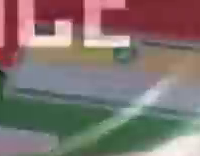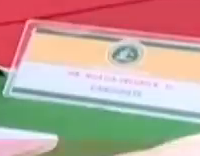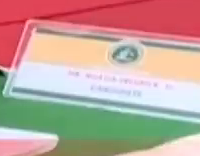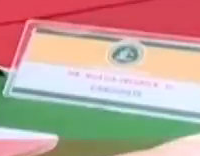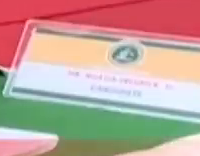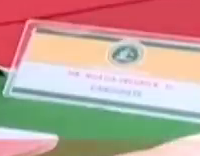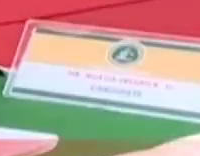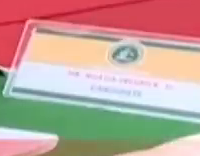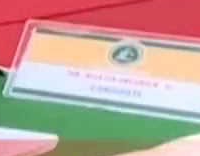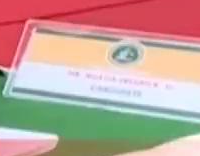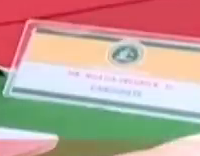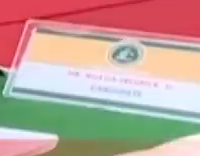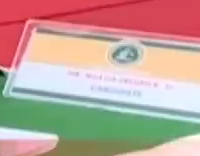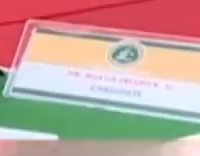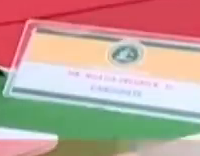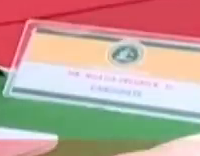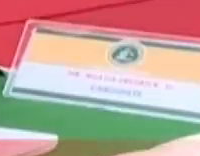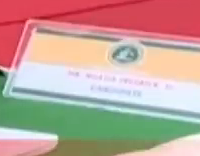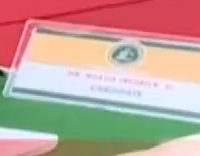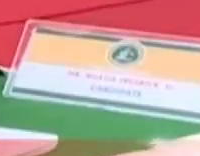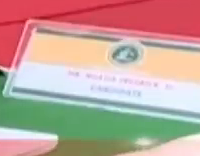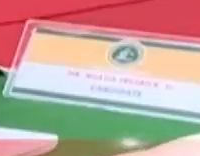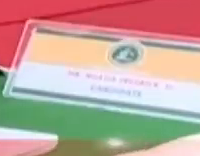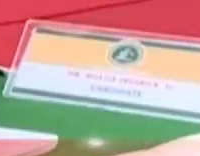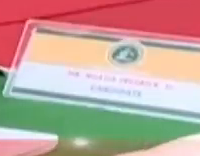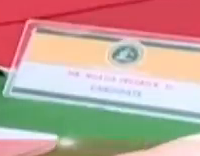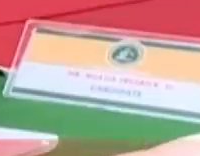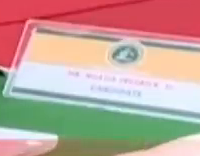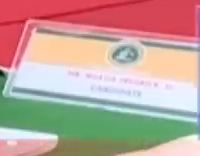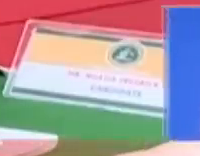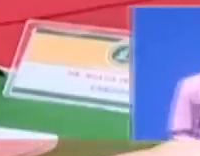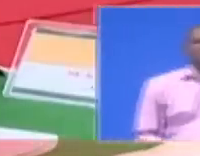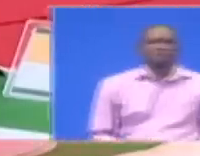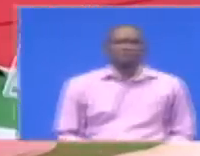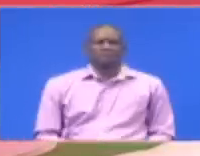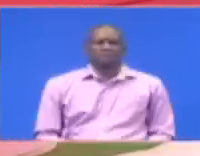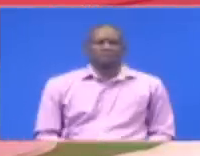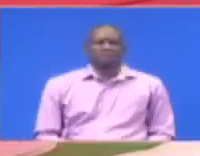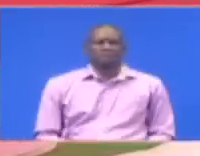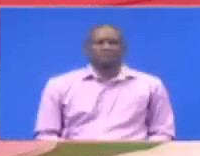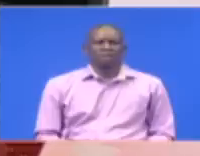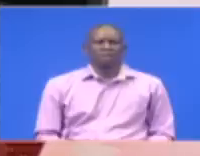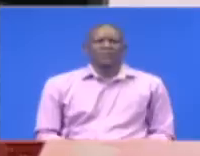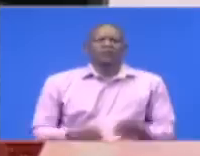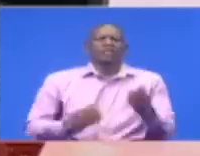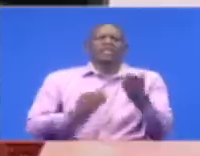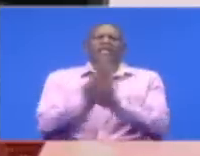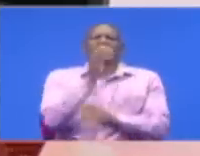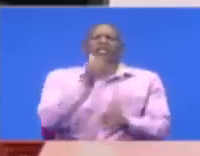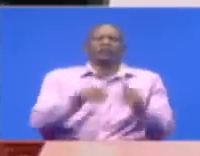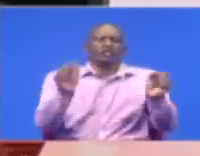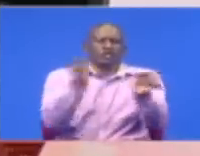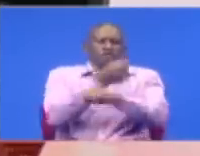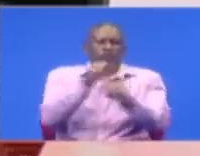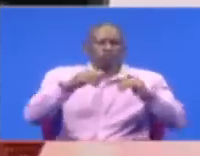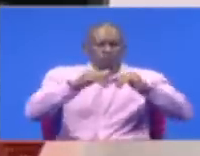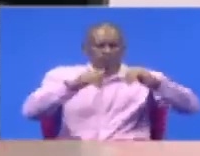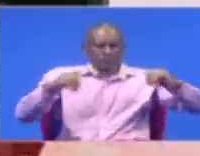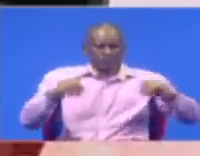Three rights which could not be surrendered are today the rights we talk about, which cannot be